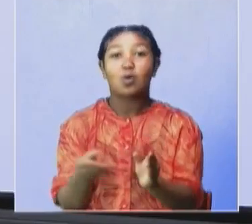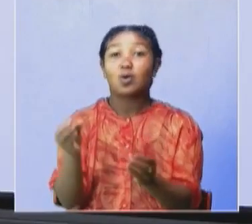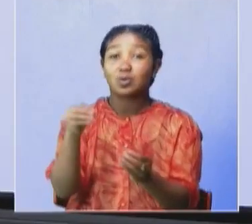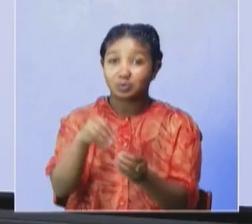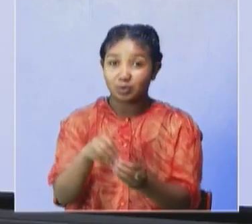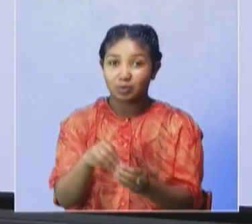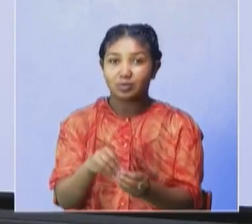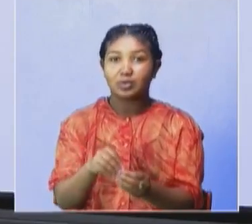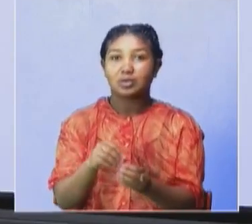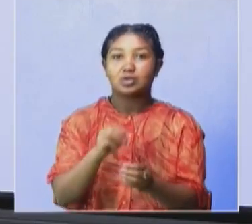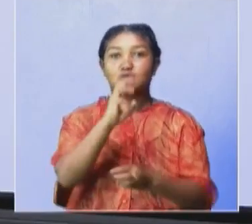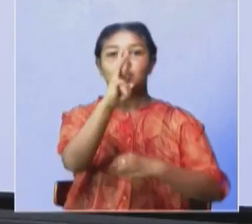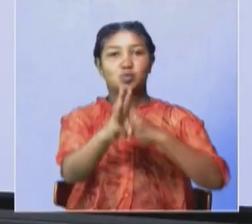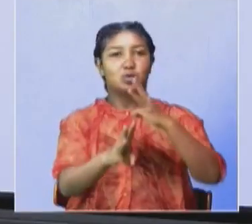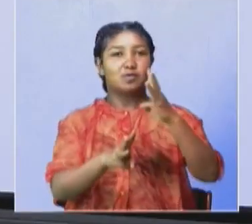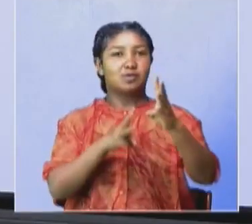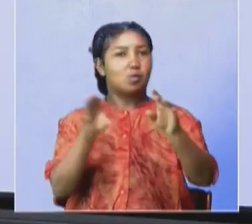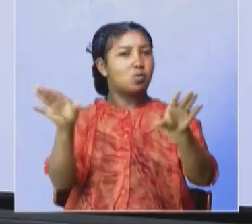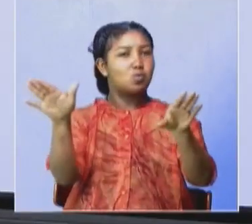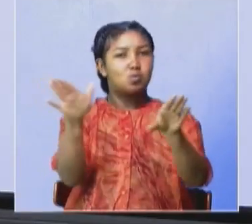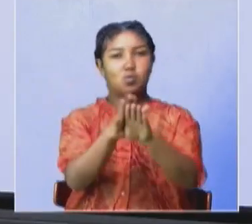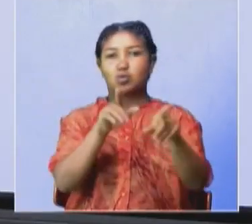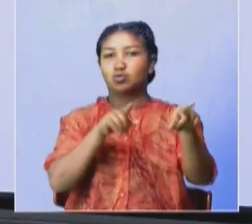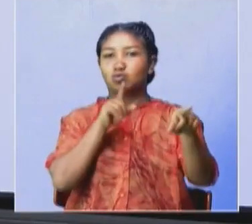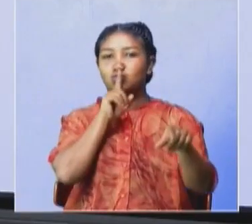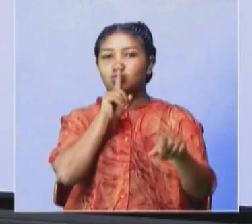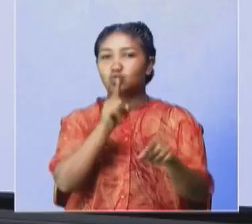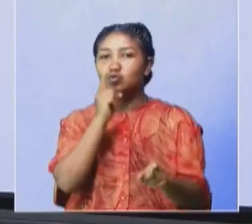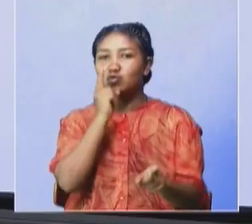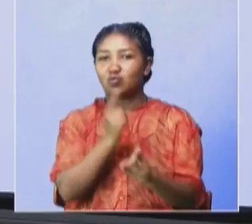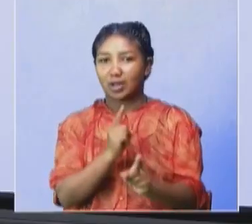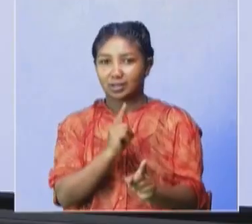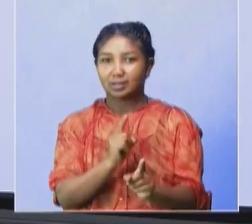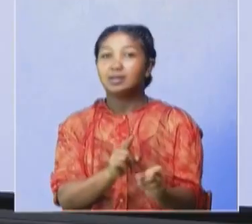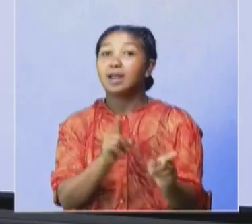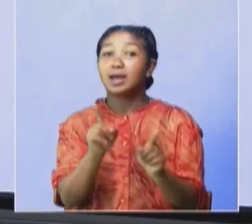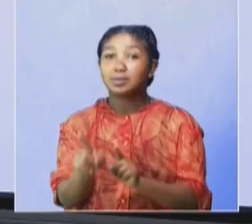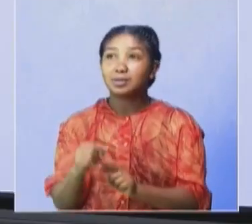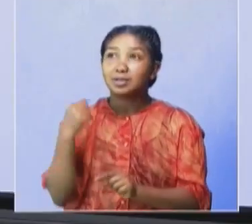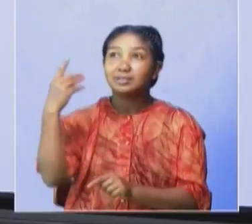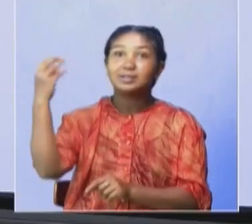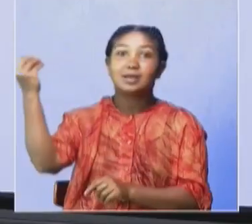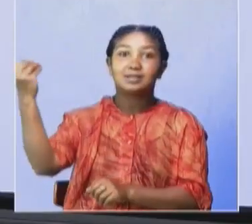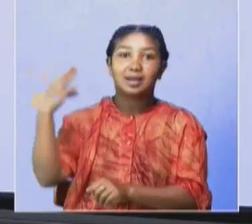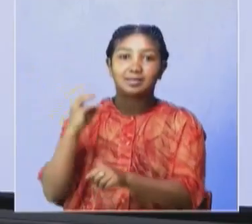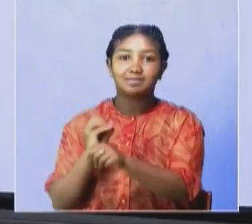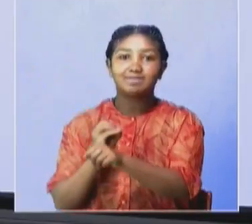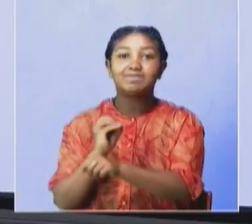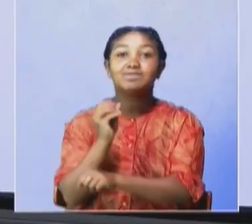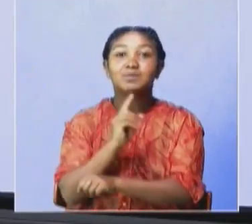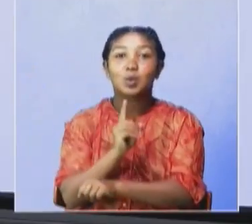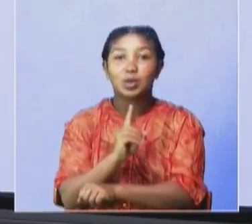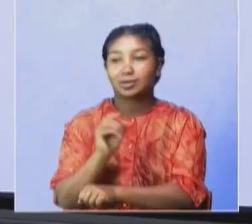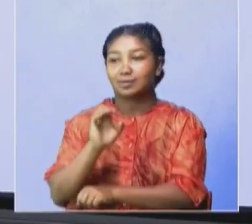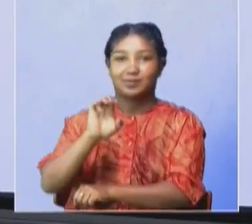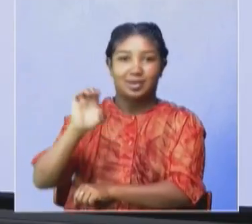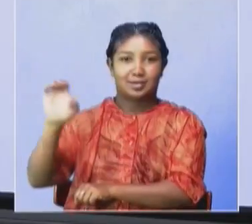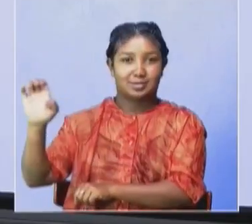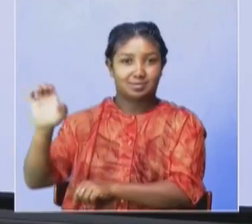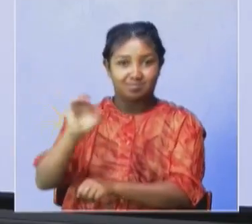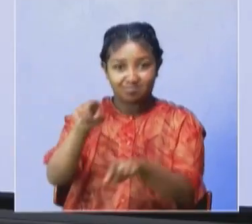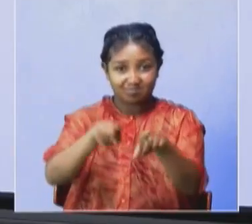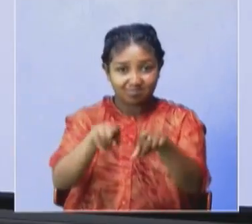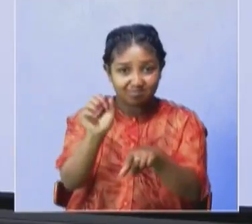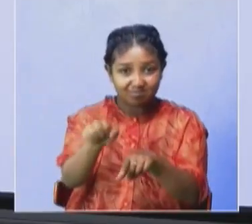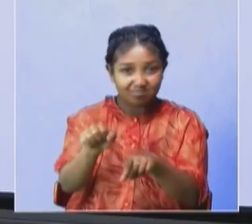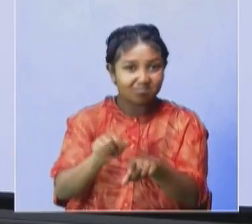also universal truths and facts like the sun rise in the east. That